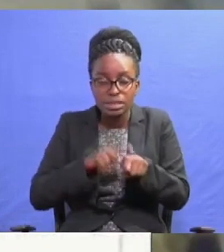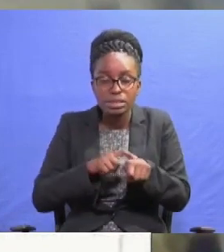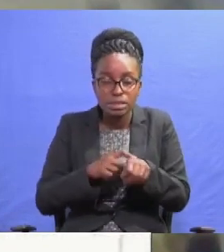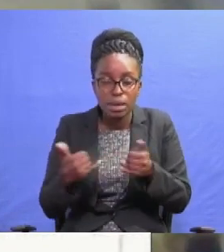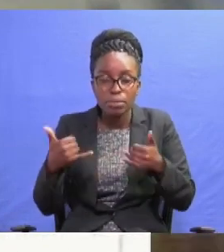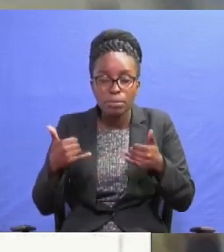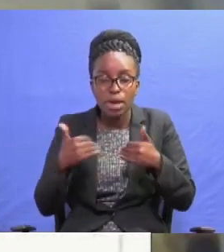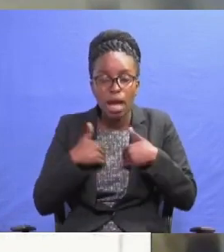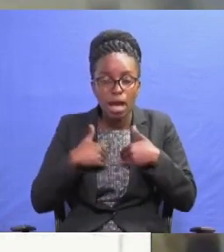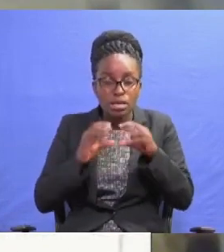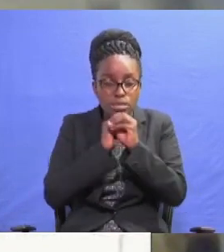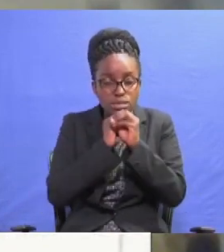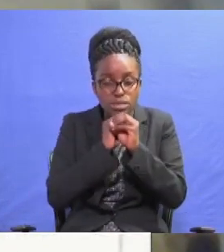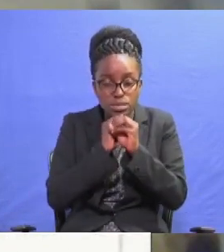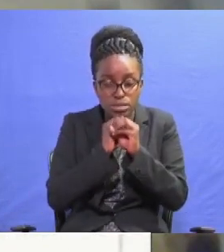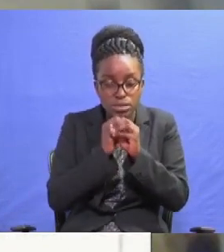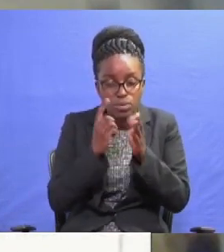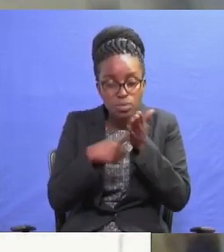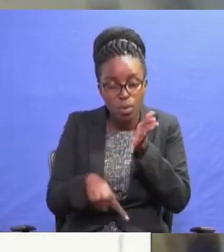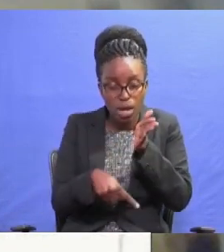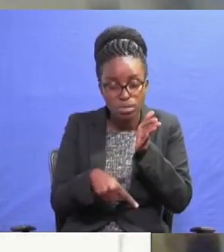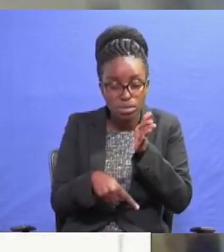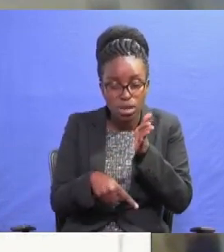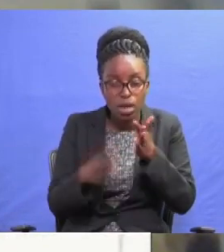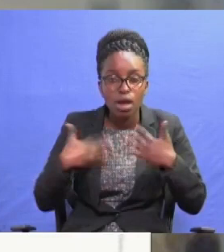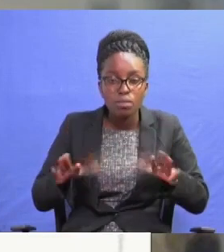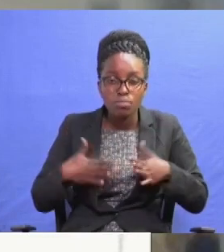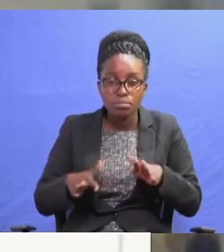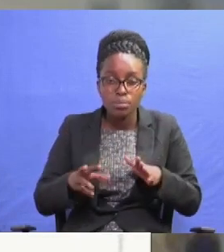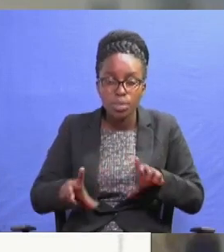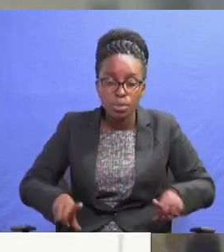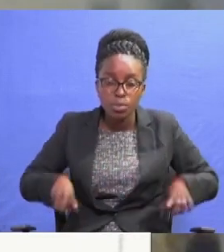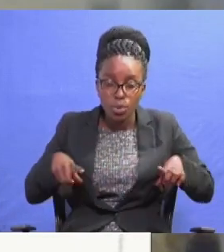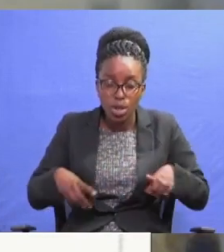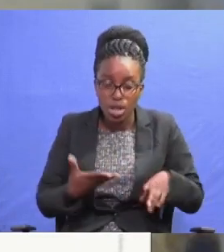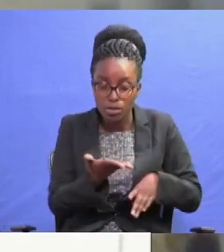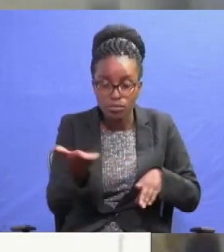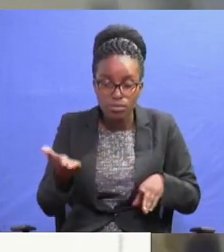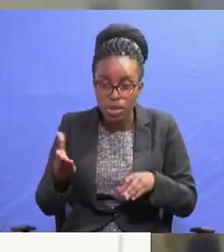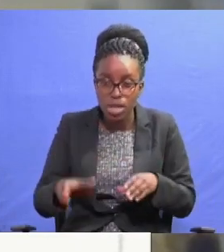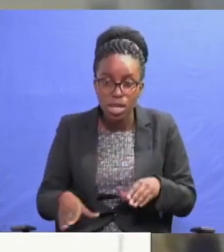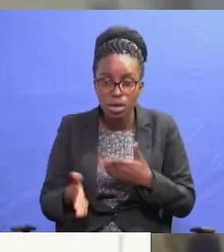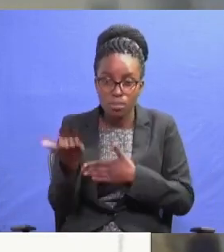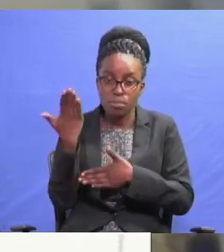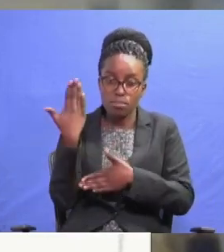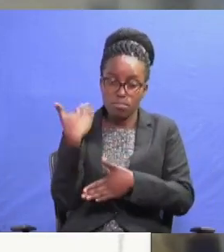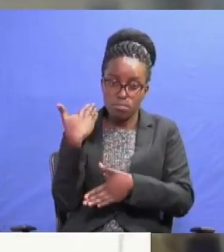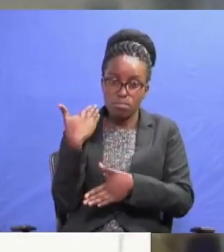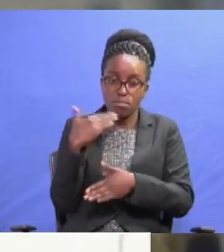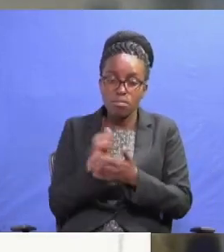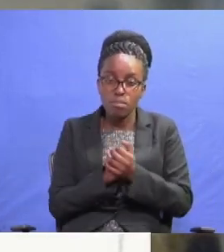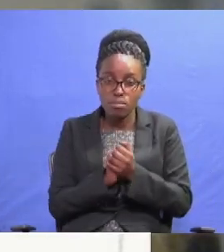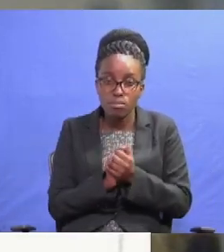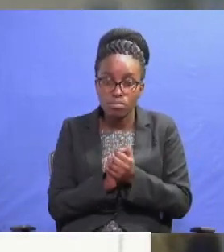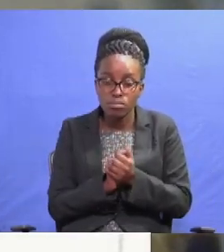course, there may not have been people who settled there before, but now that people have settled in an area